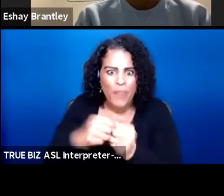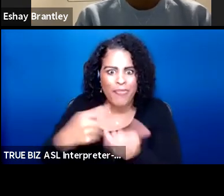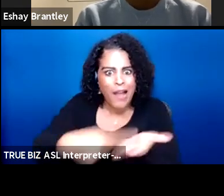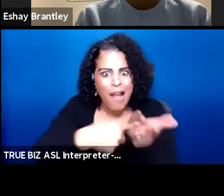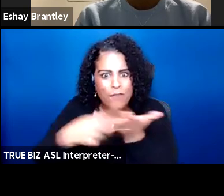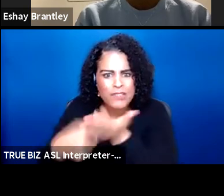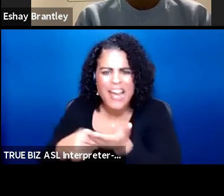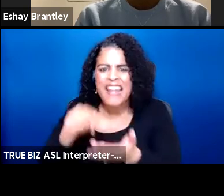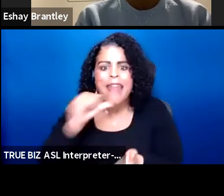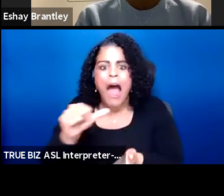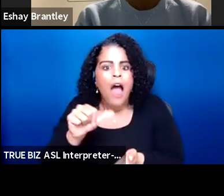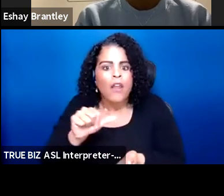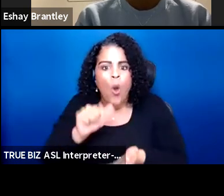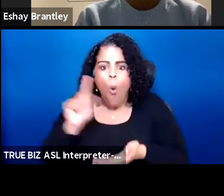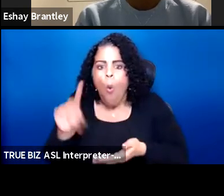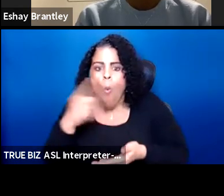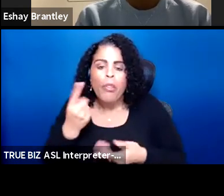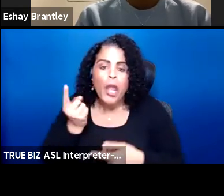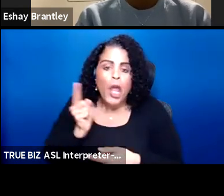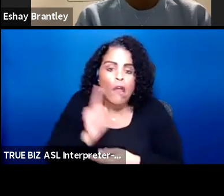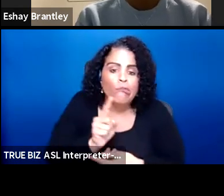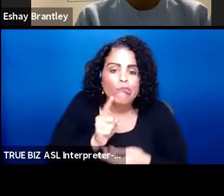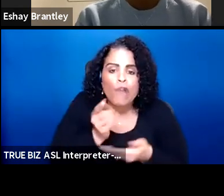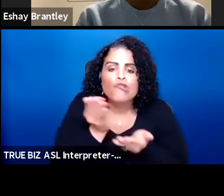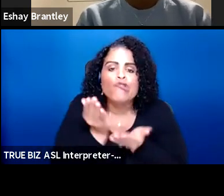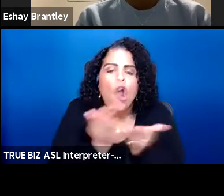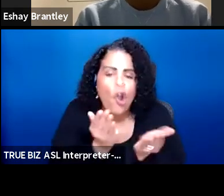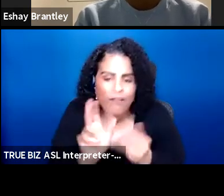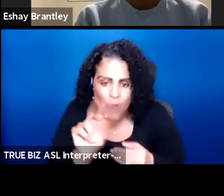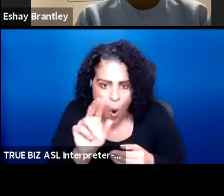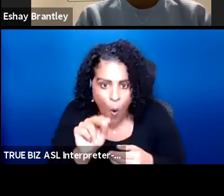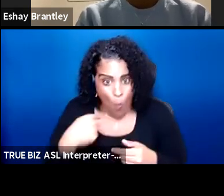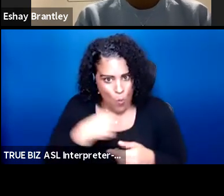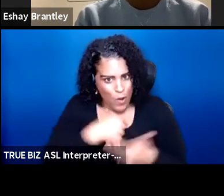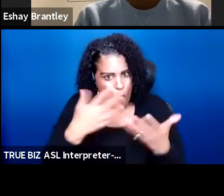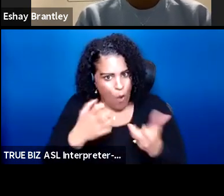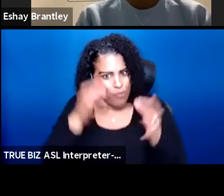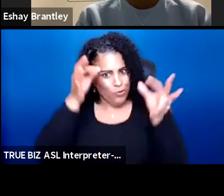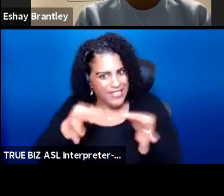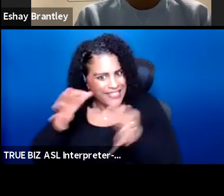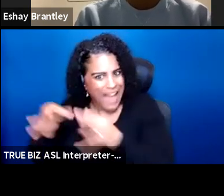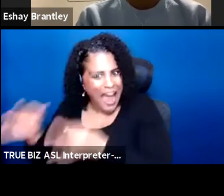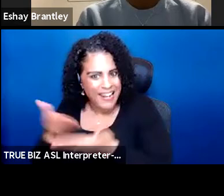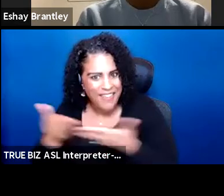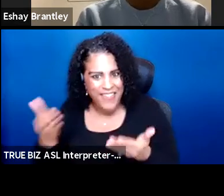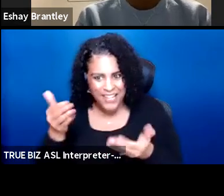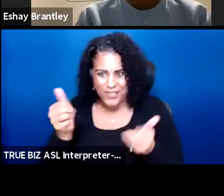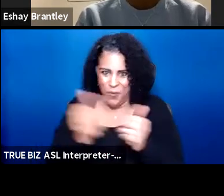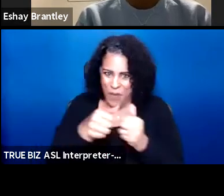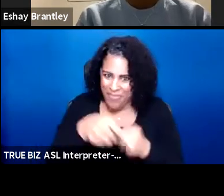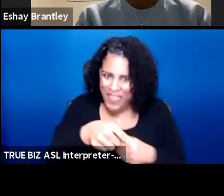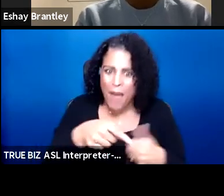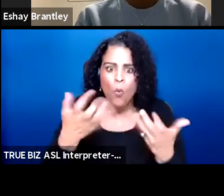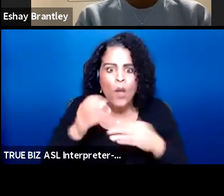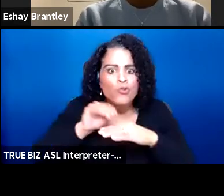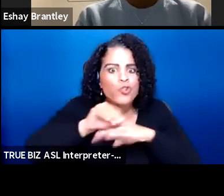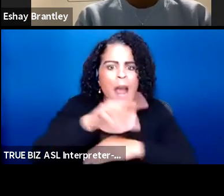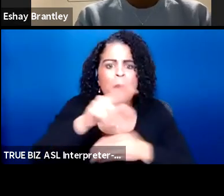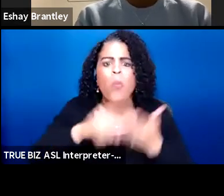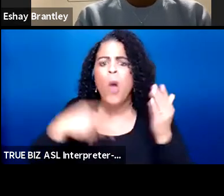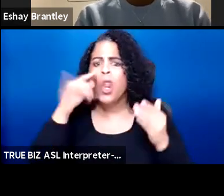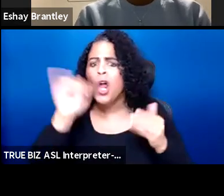like be decision makers and to like really shape what things look like when we present it to the community, or